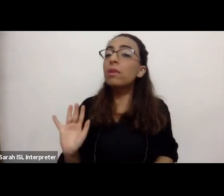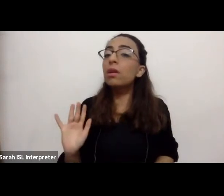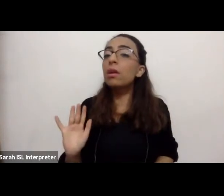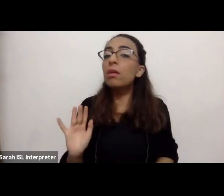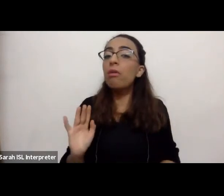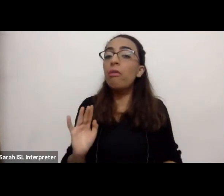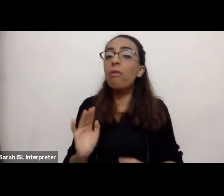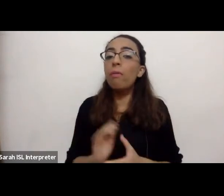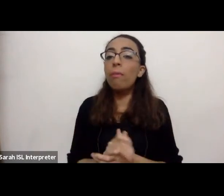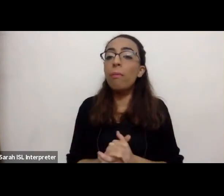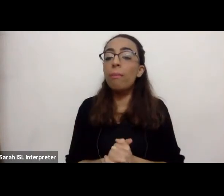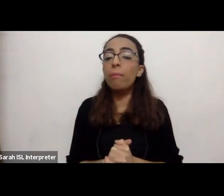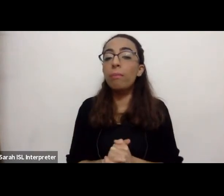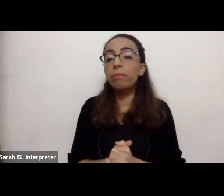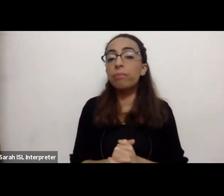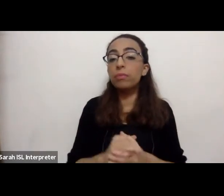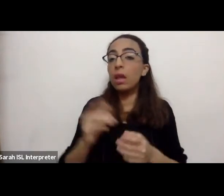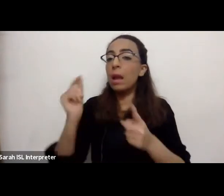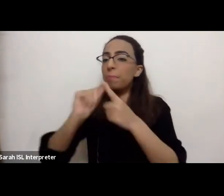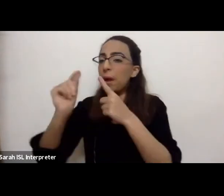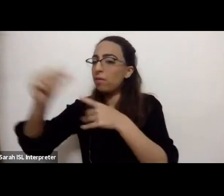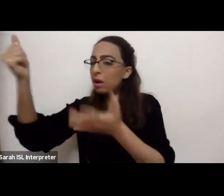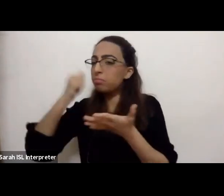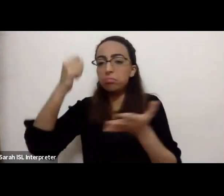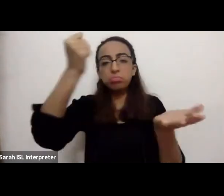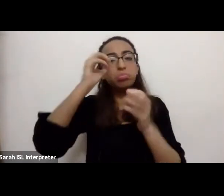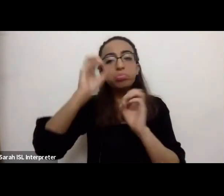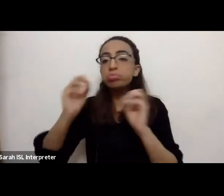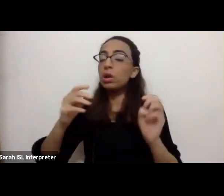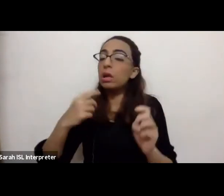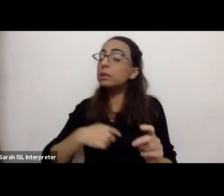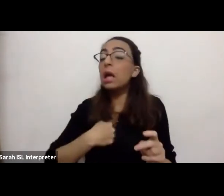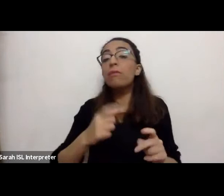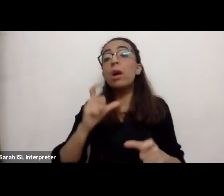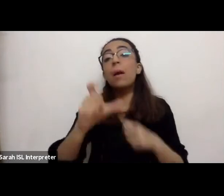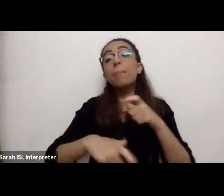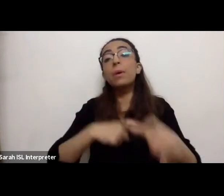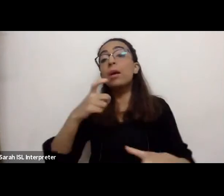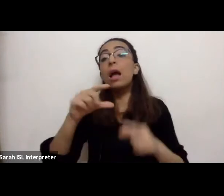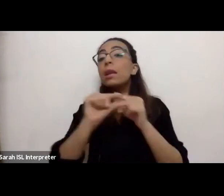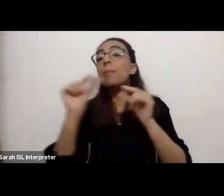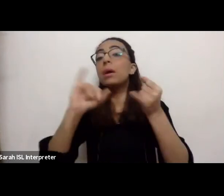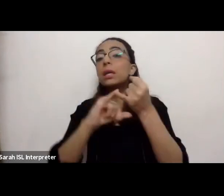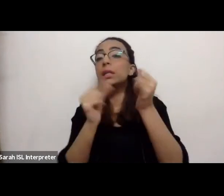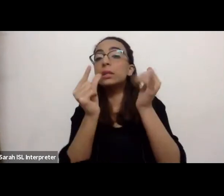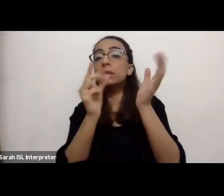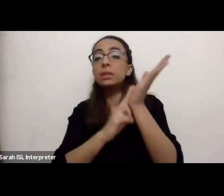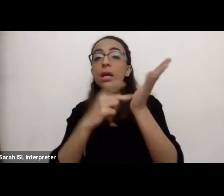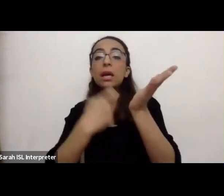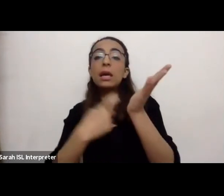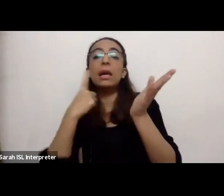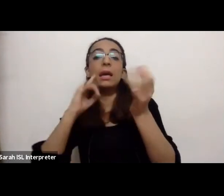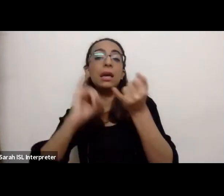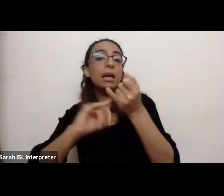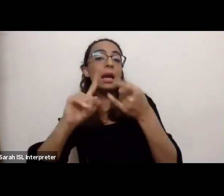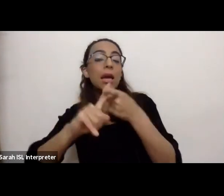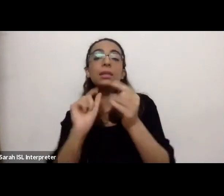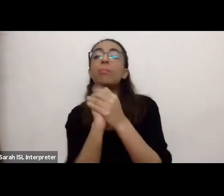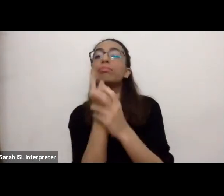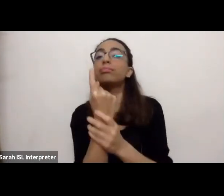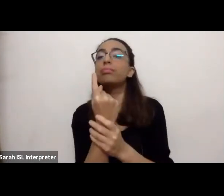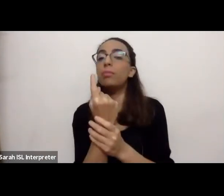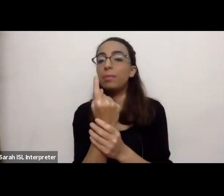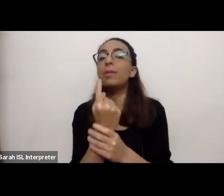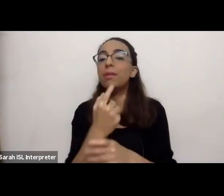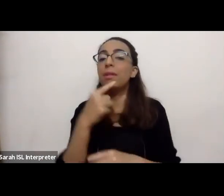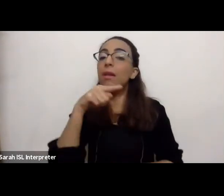any other private body, and his company, Sunrise Candles, has been successful in employing